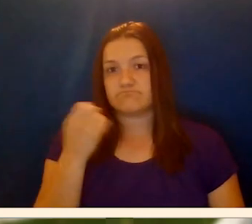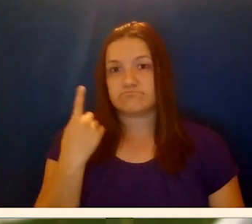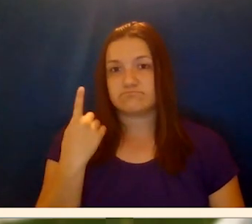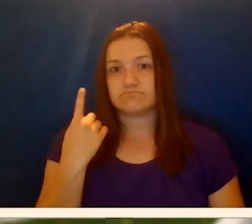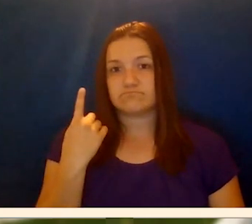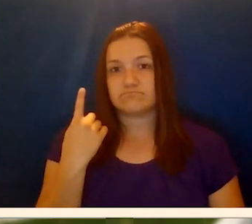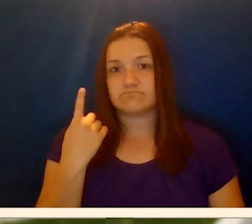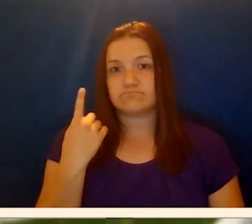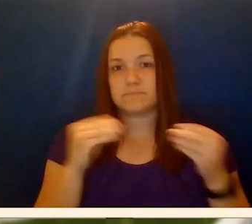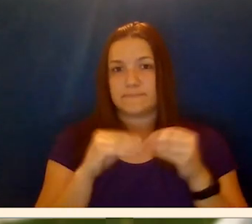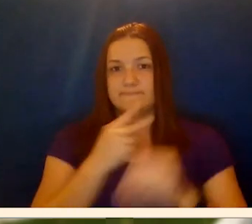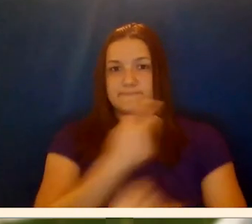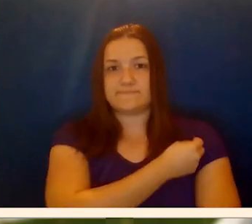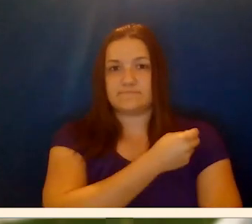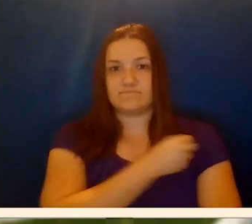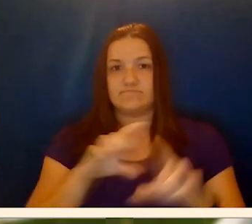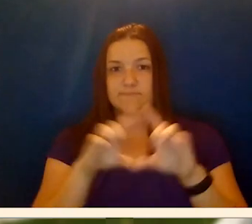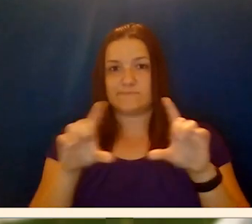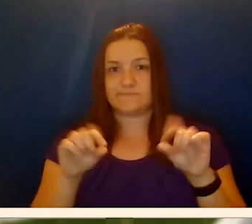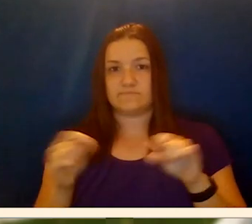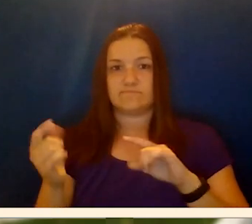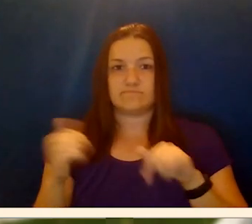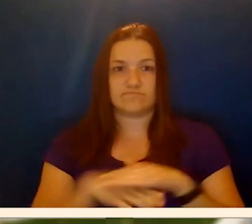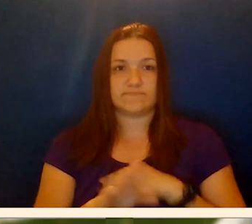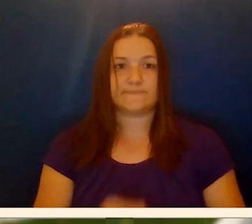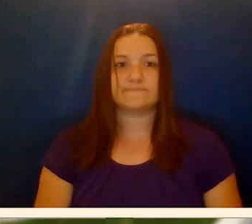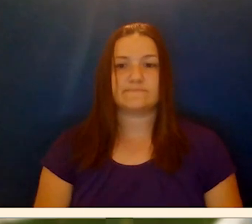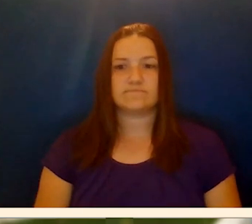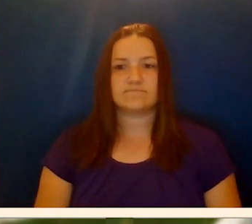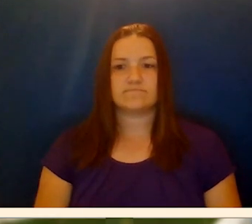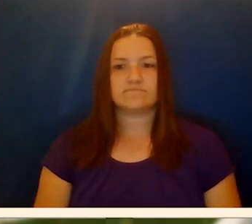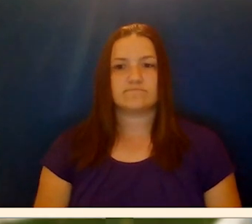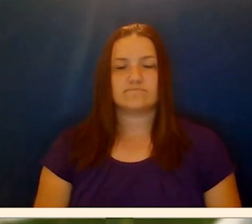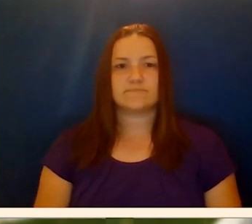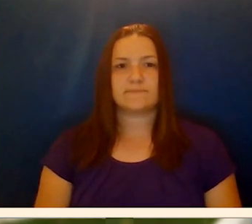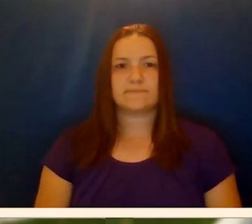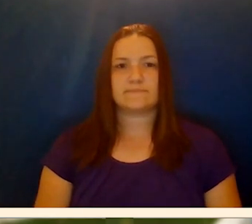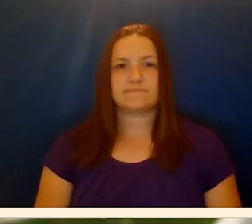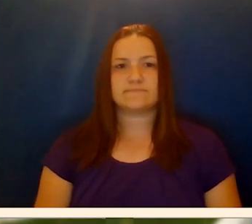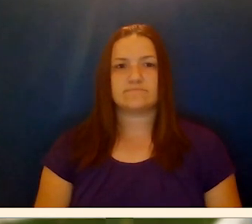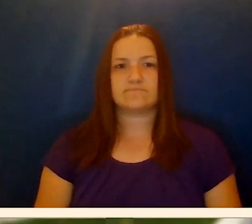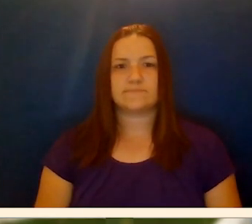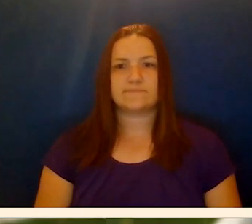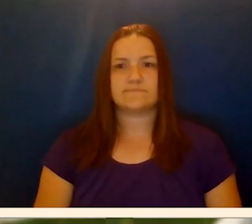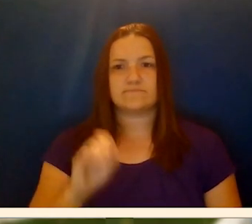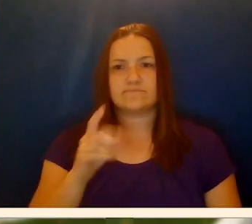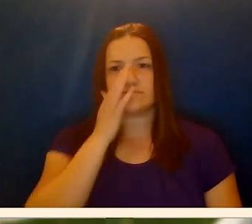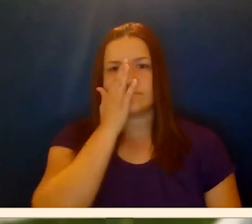more vaccination cards will be coming in. So how do you, and this is a question that even community